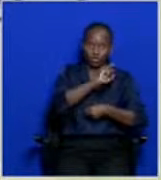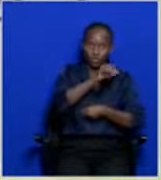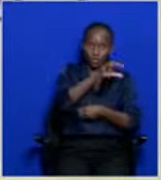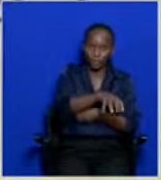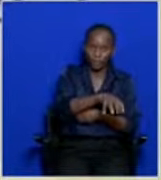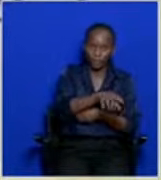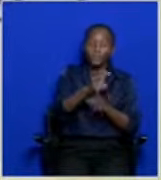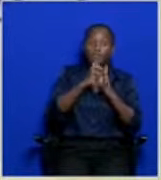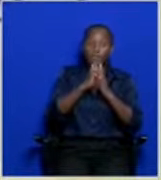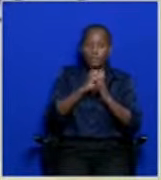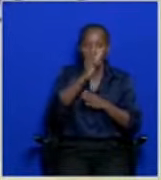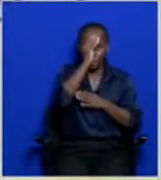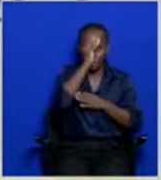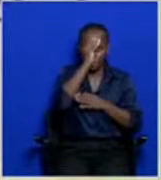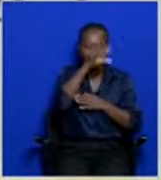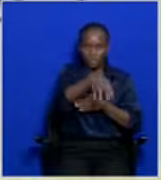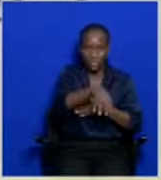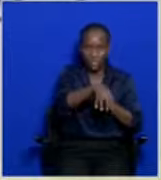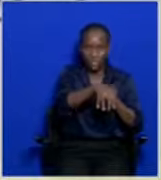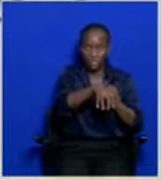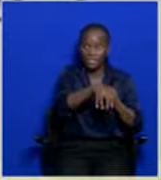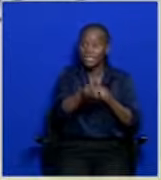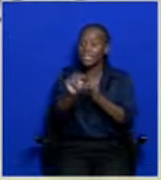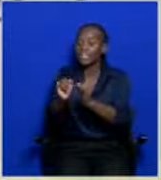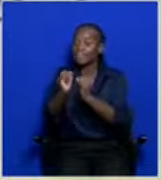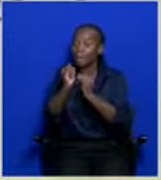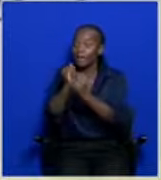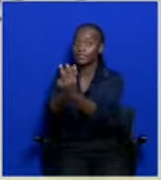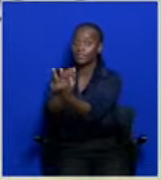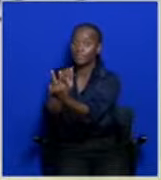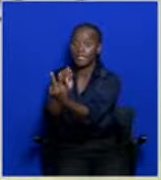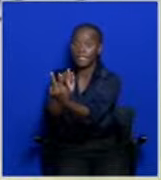of Johannesburg, not them leading themselves.